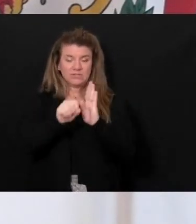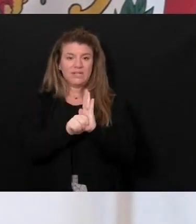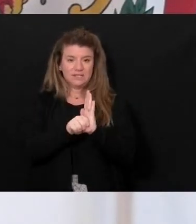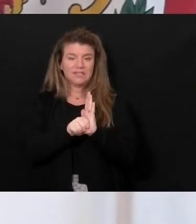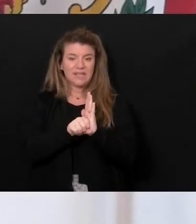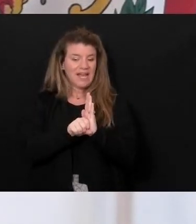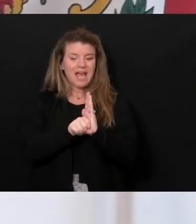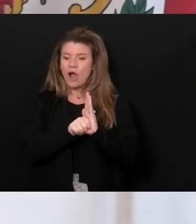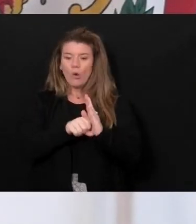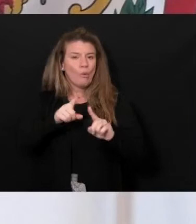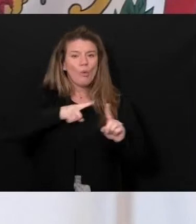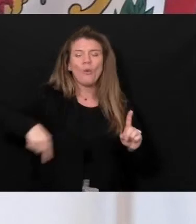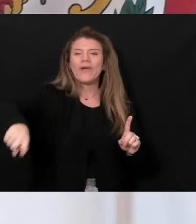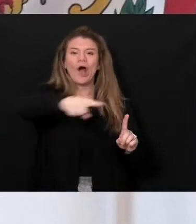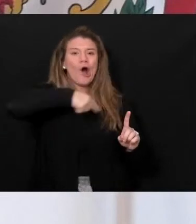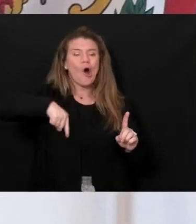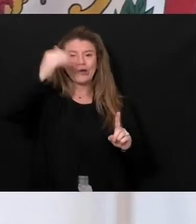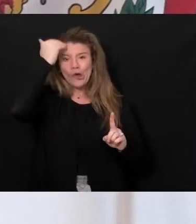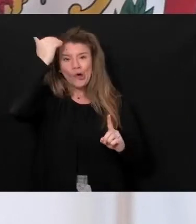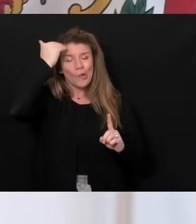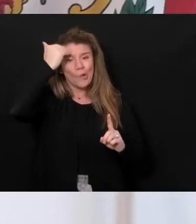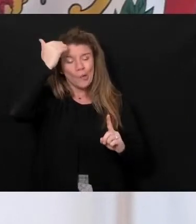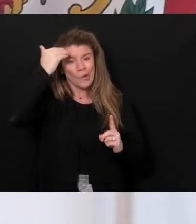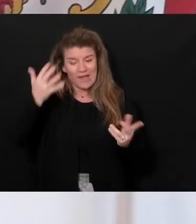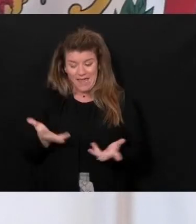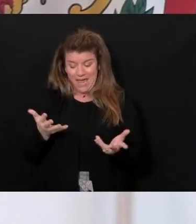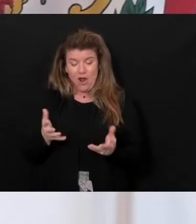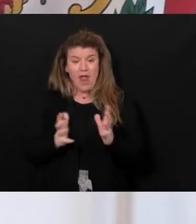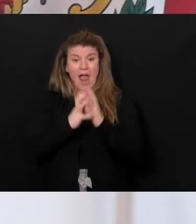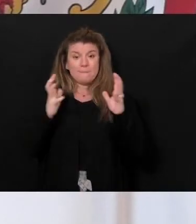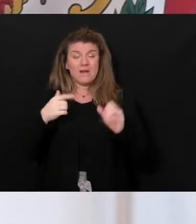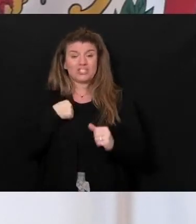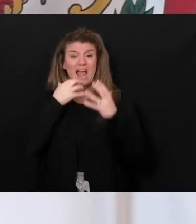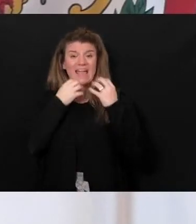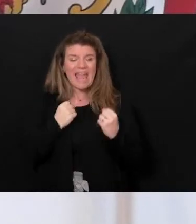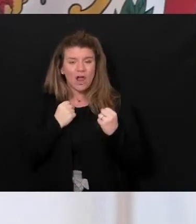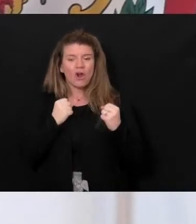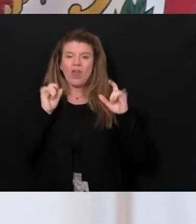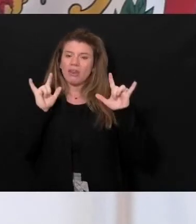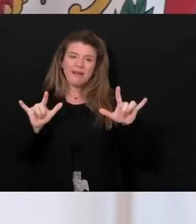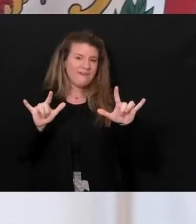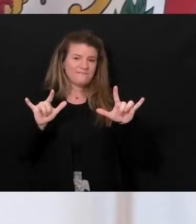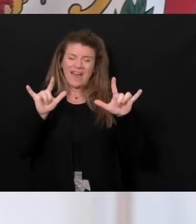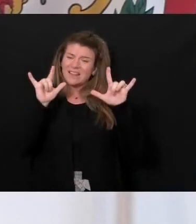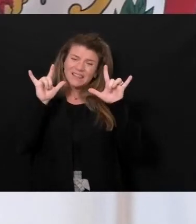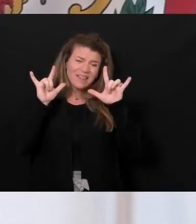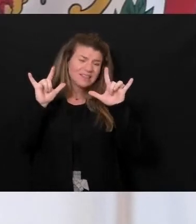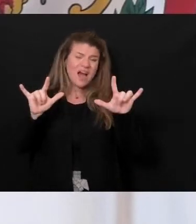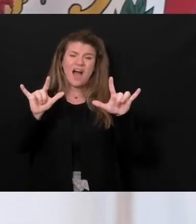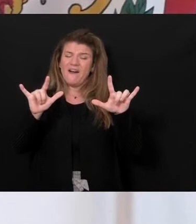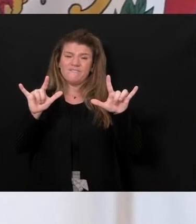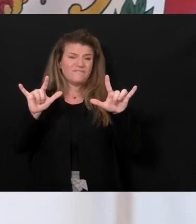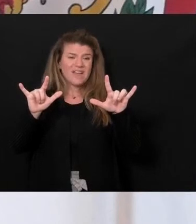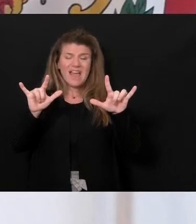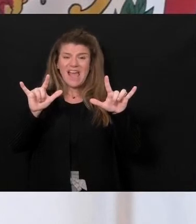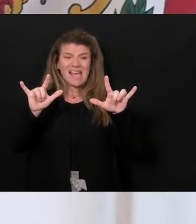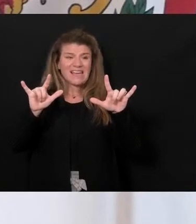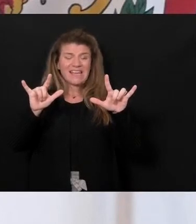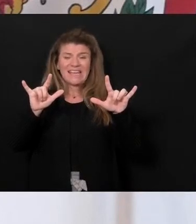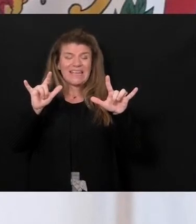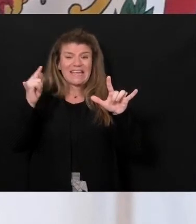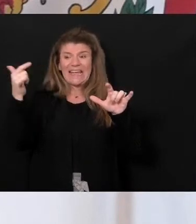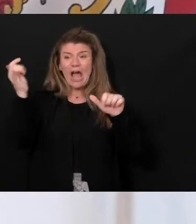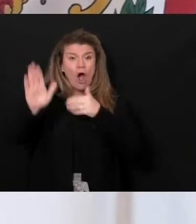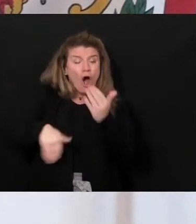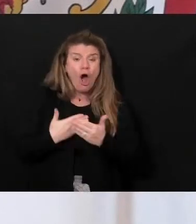know, everyone knows within our state, you know, how much I cared and love our, you know, past president, now President